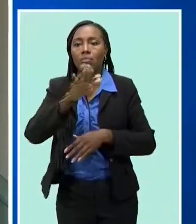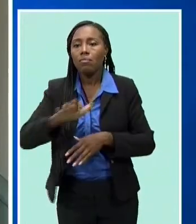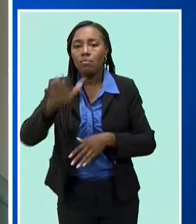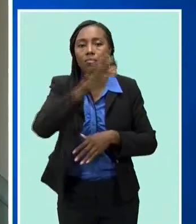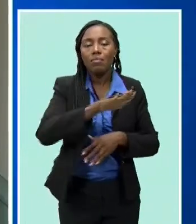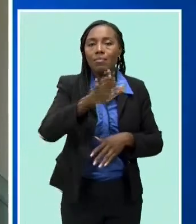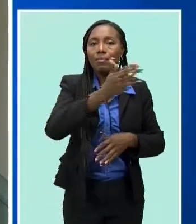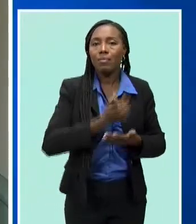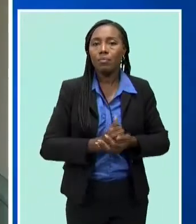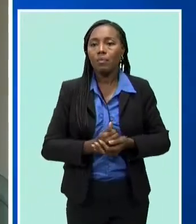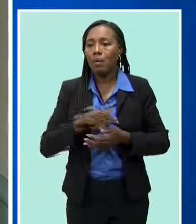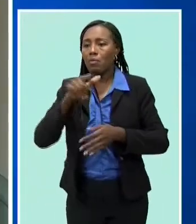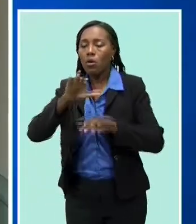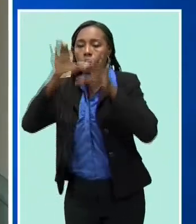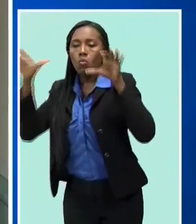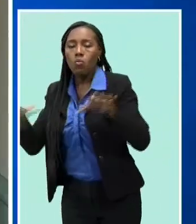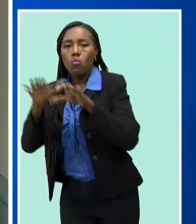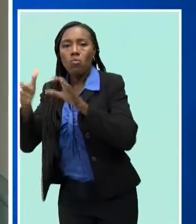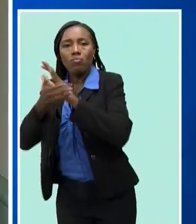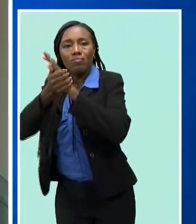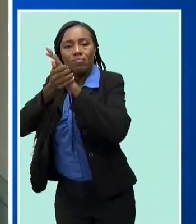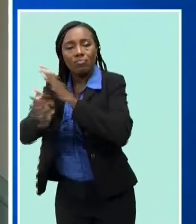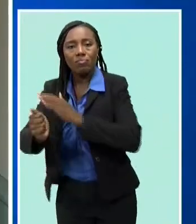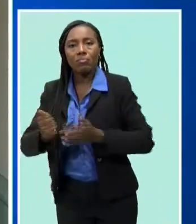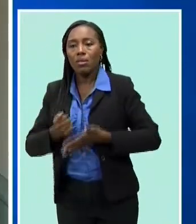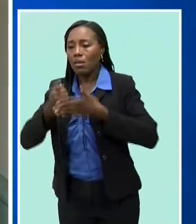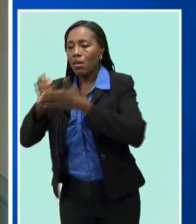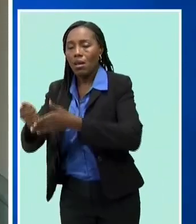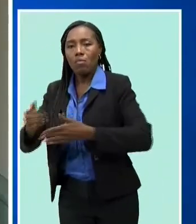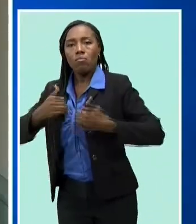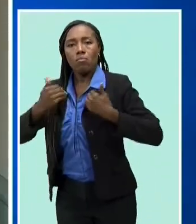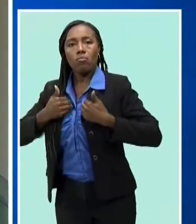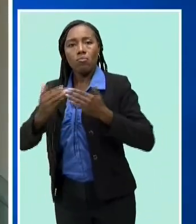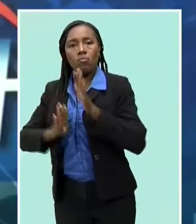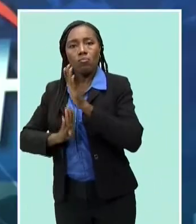skilled craftsmen, to be able to help build up our young people.